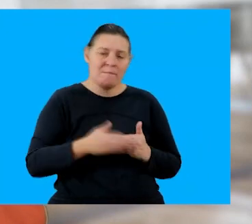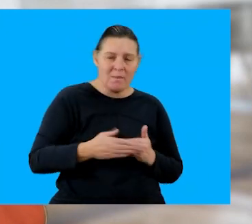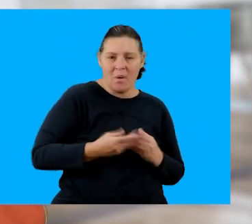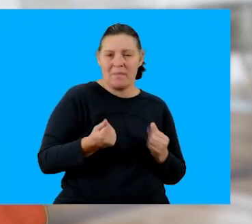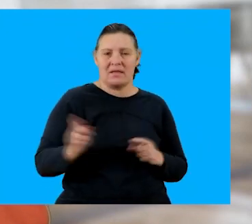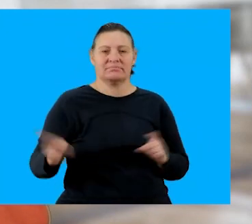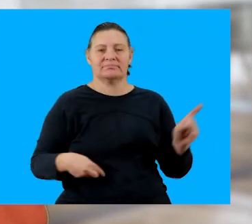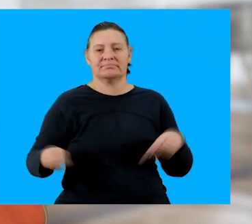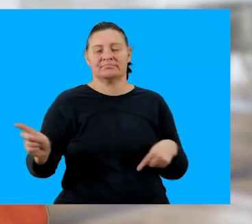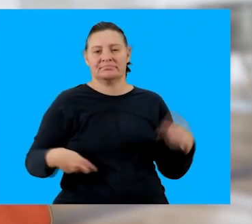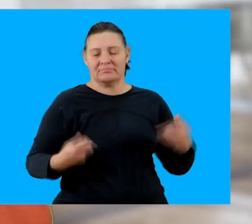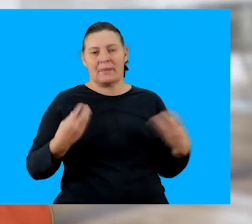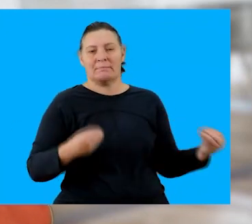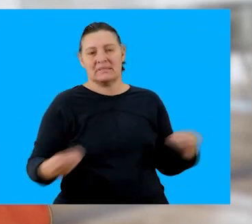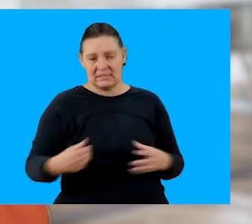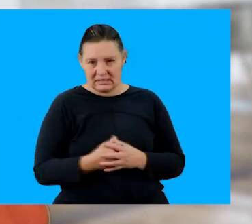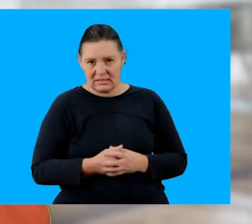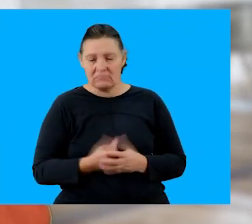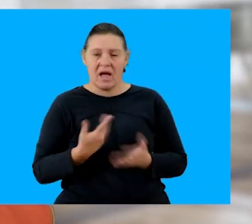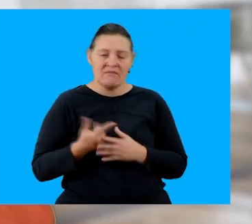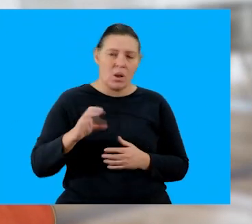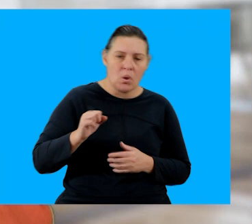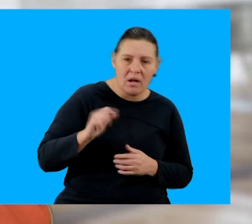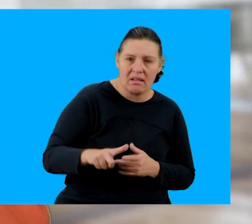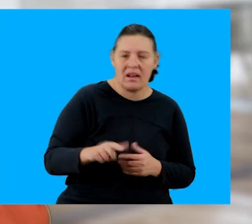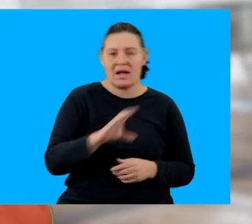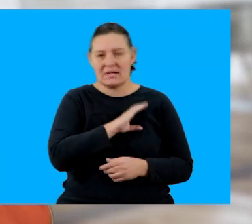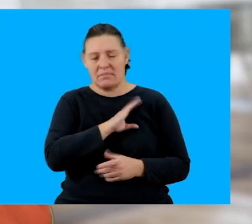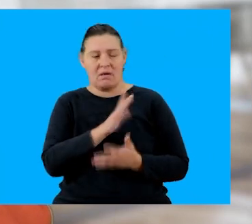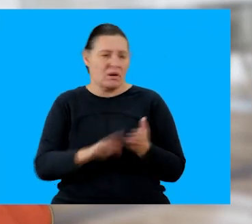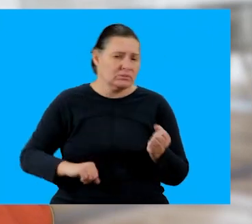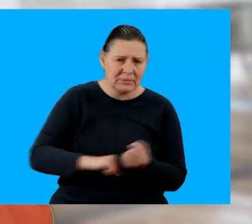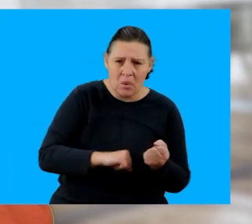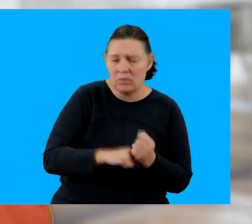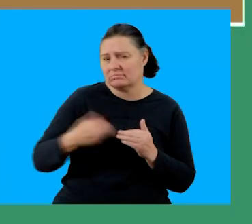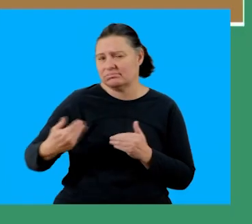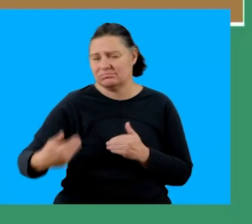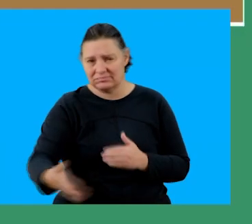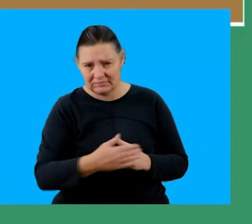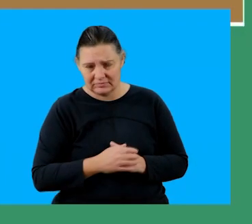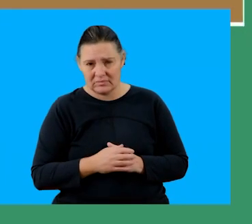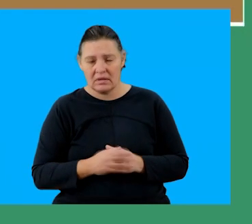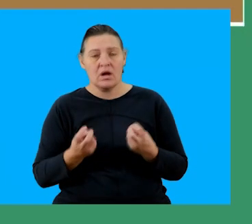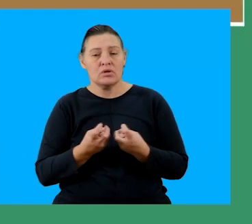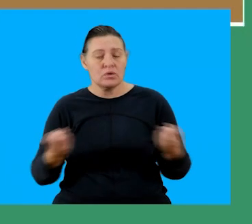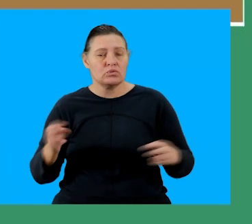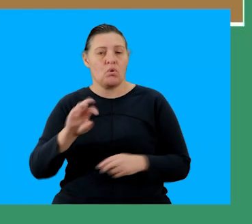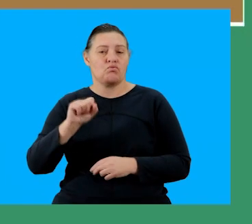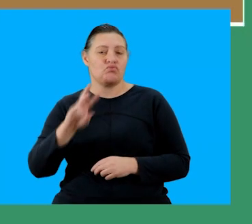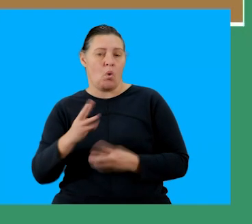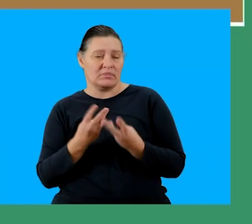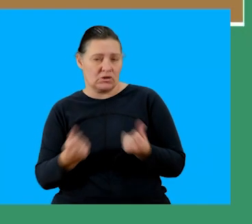money is going to come into the business. You will have loyal customers who will continue to support you. The source of raw